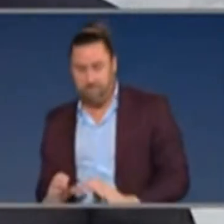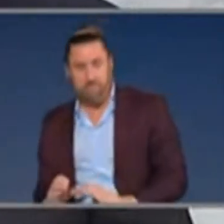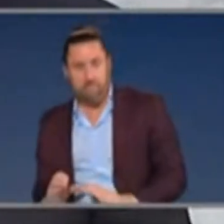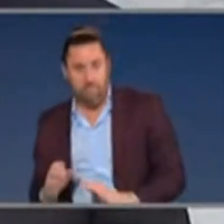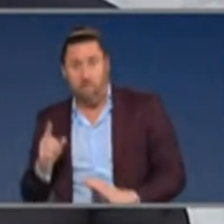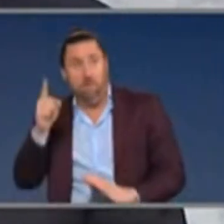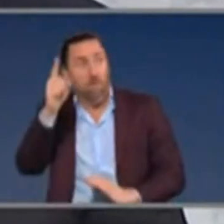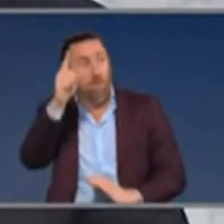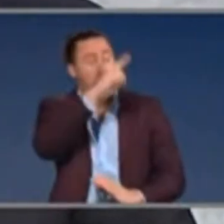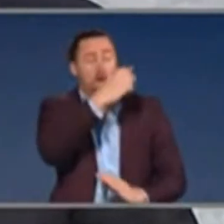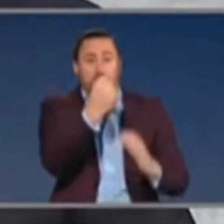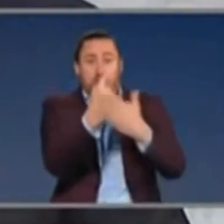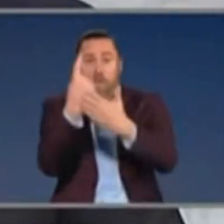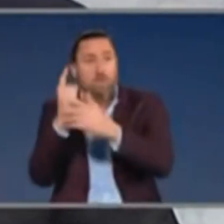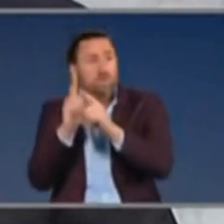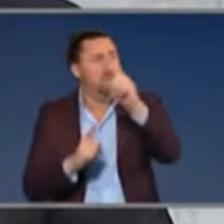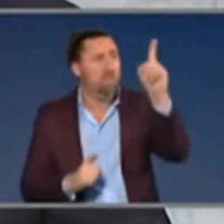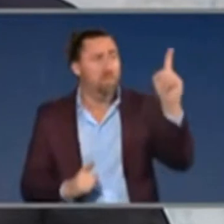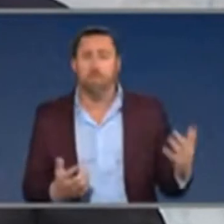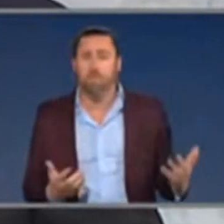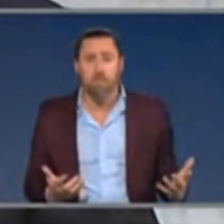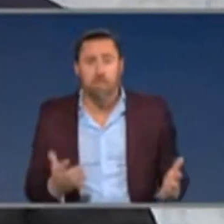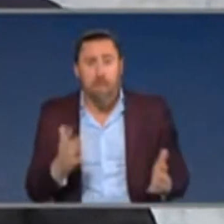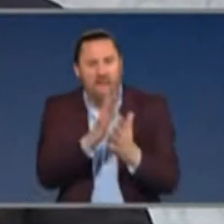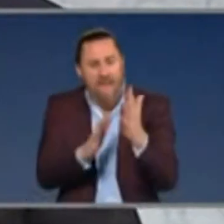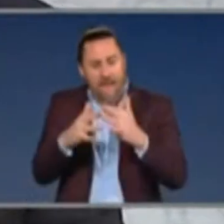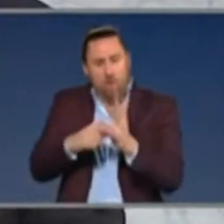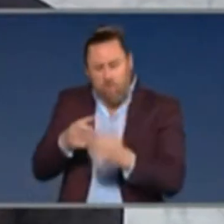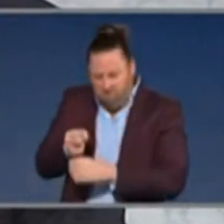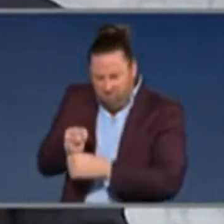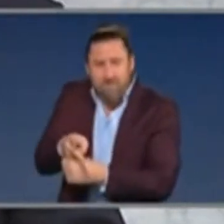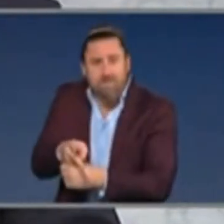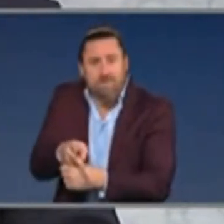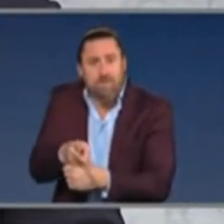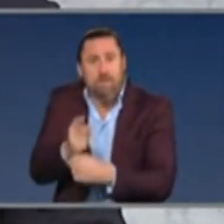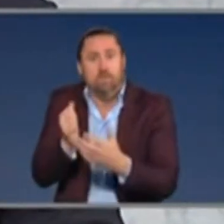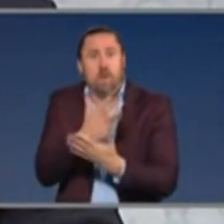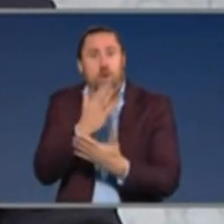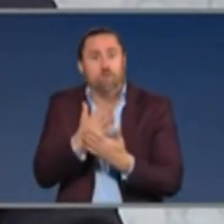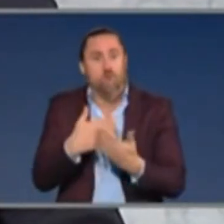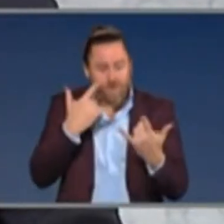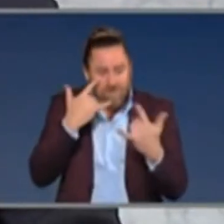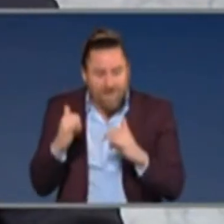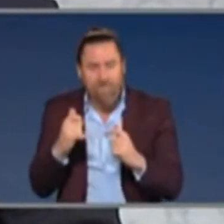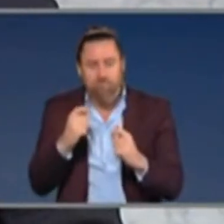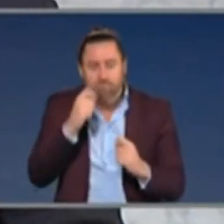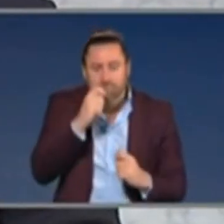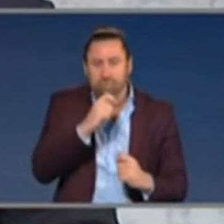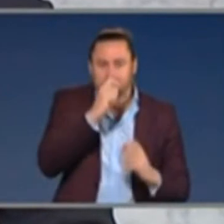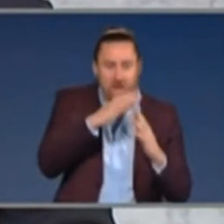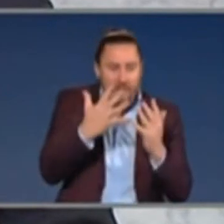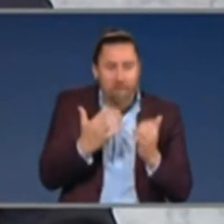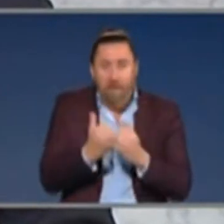highlighted, I think, on so many occasions now, that the way we get on top of it is ensuring that our testing and our tracing and